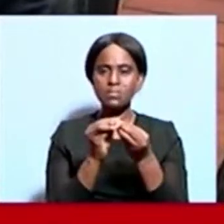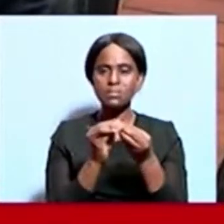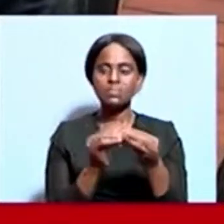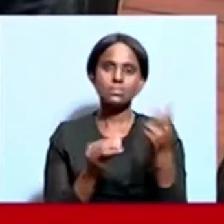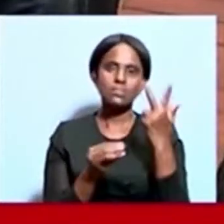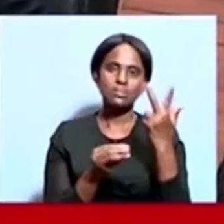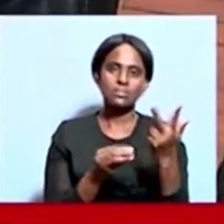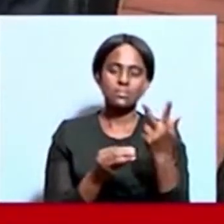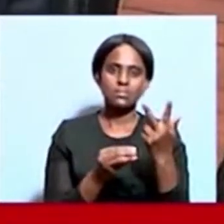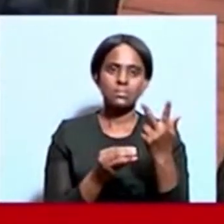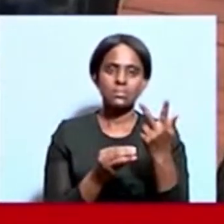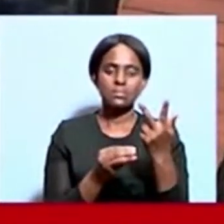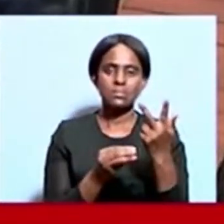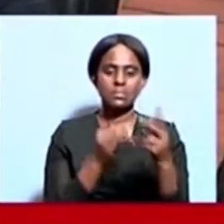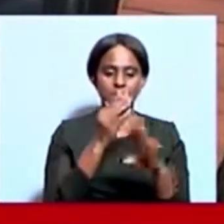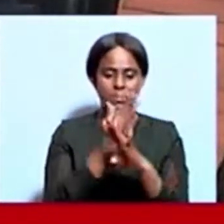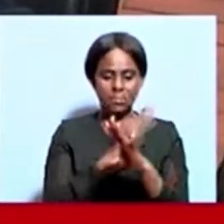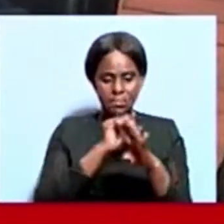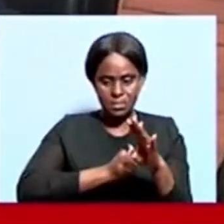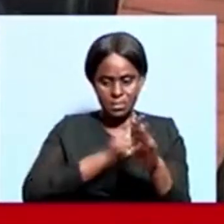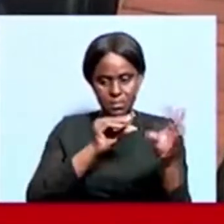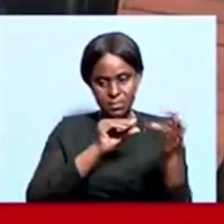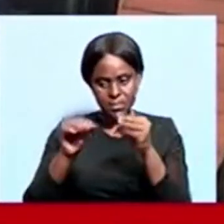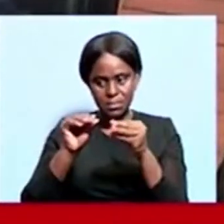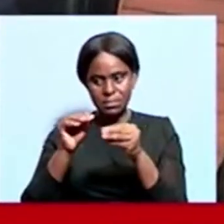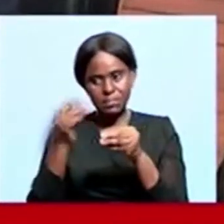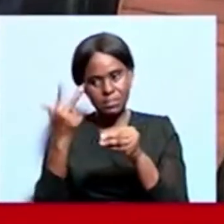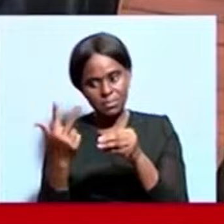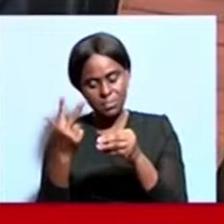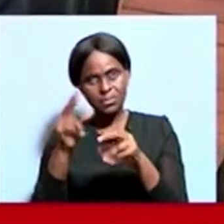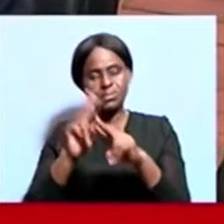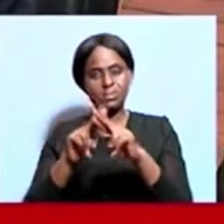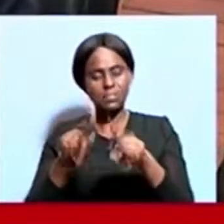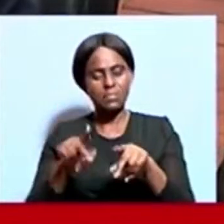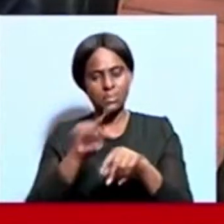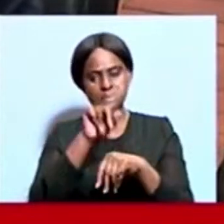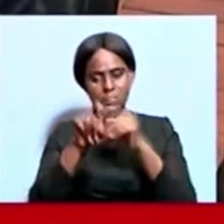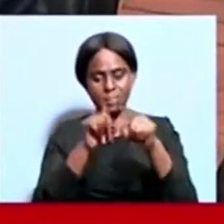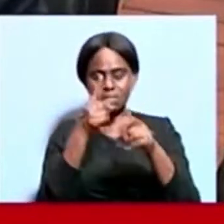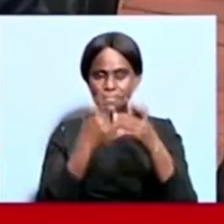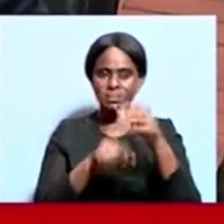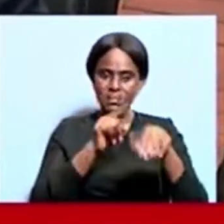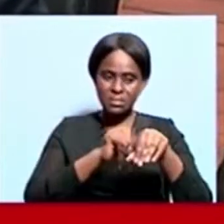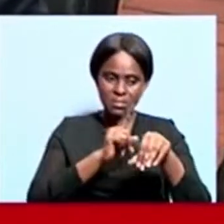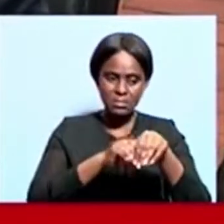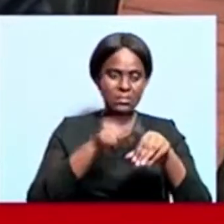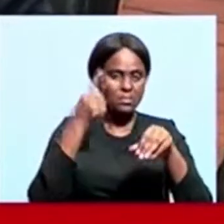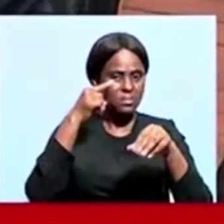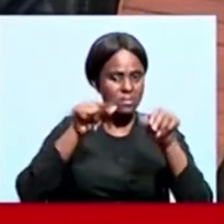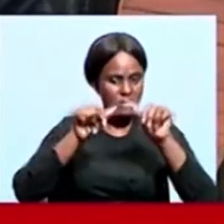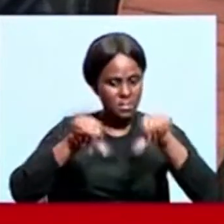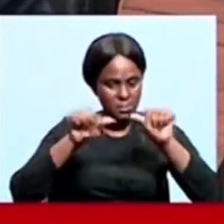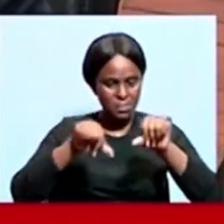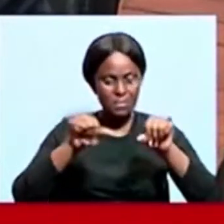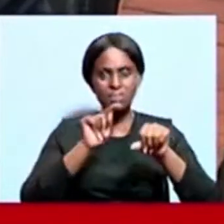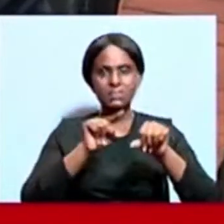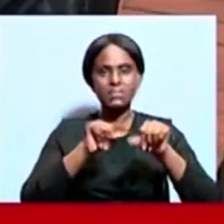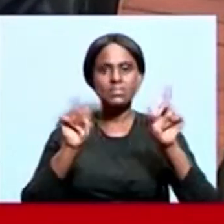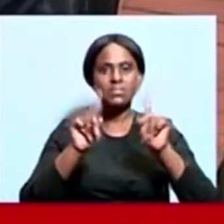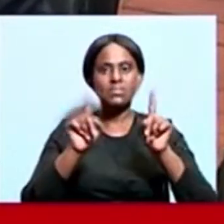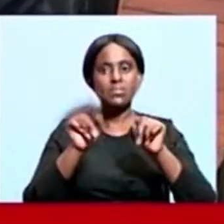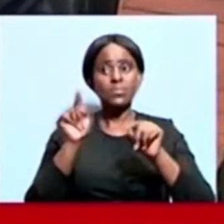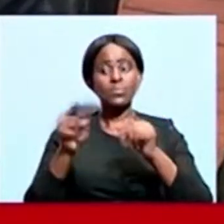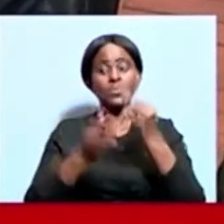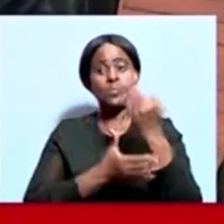3. Before we go to Appendix 3, Chairperson, the question is, during the time of audit, where were